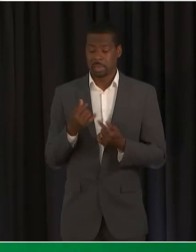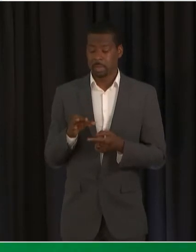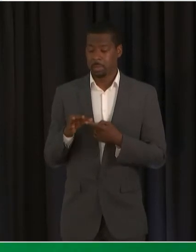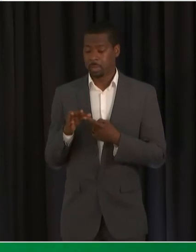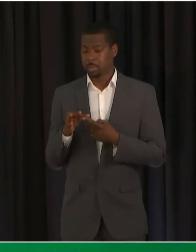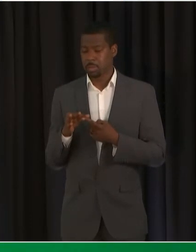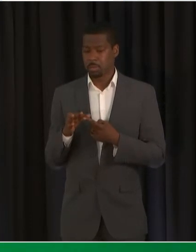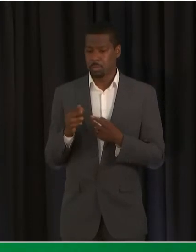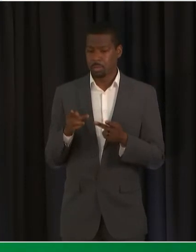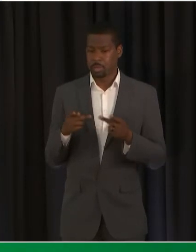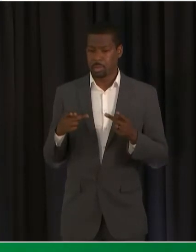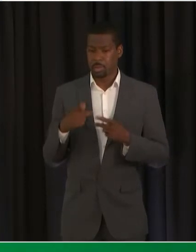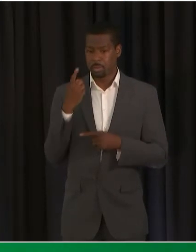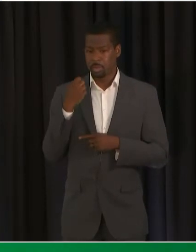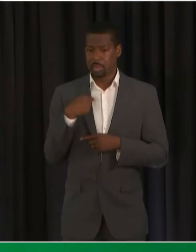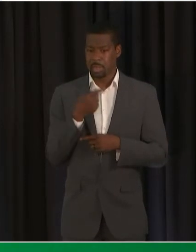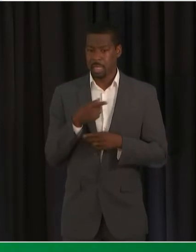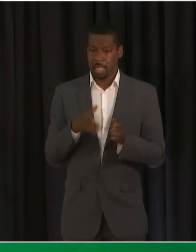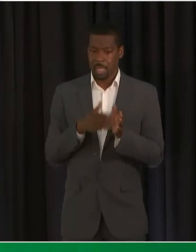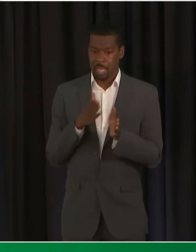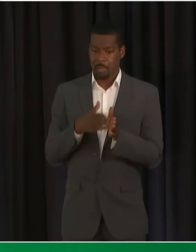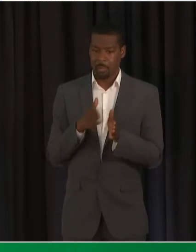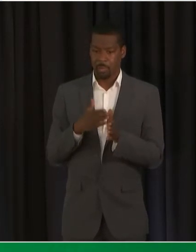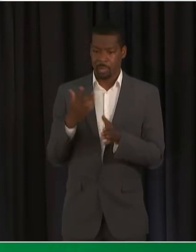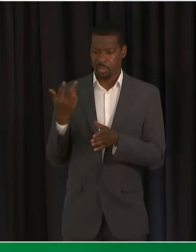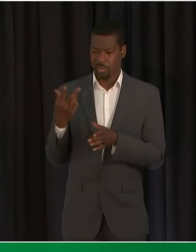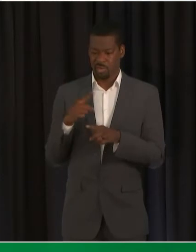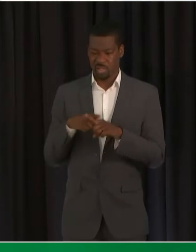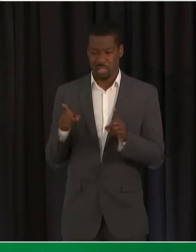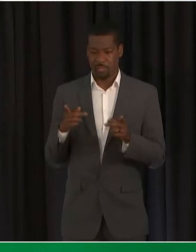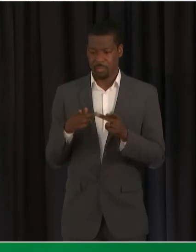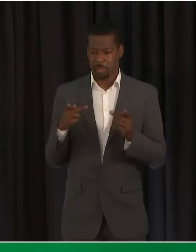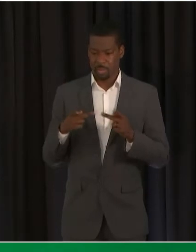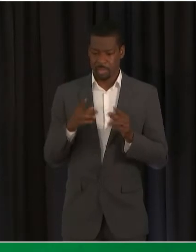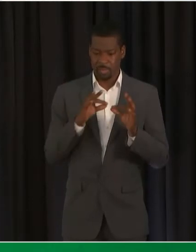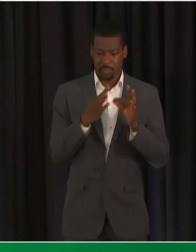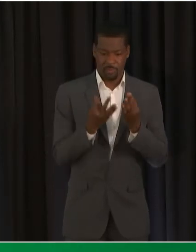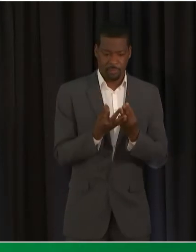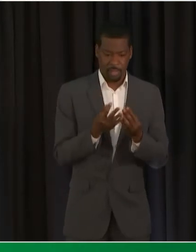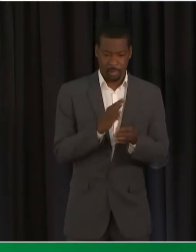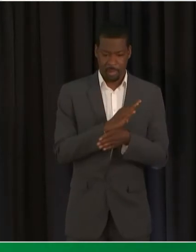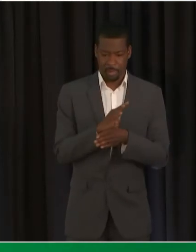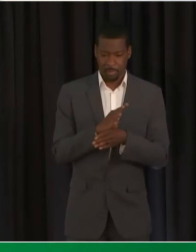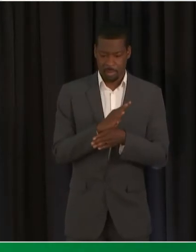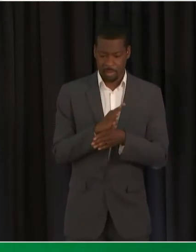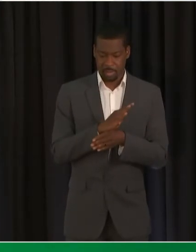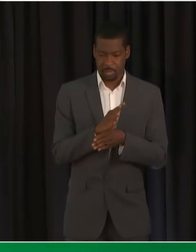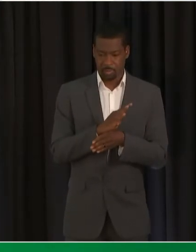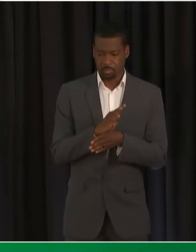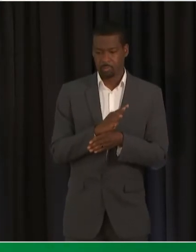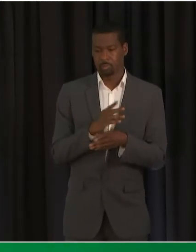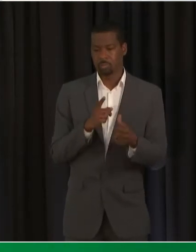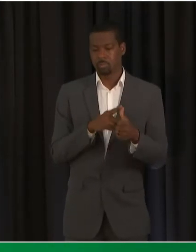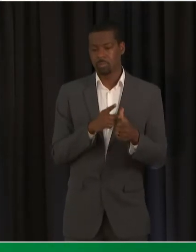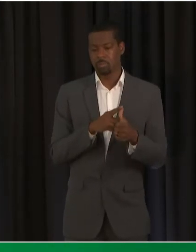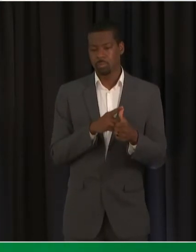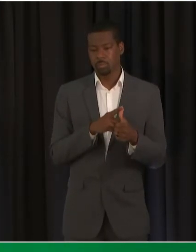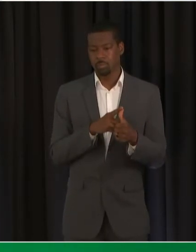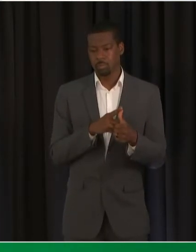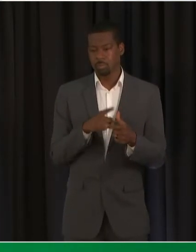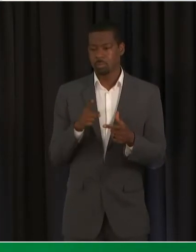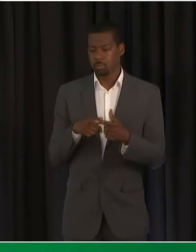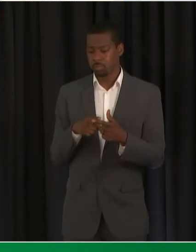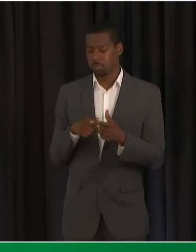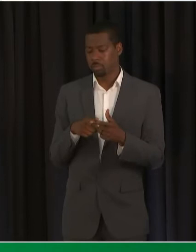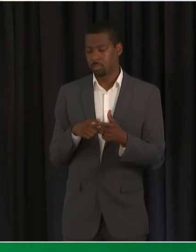position as a restaurant owner because I operate 3 very different places. I have a family business that's been around almost 5 decades